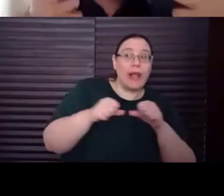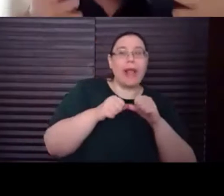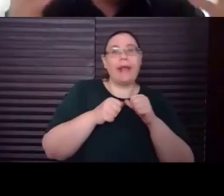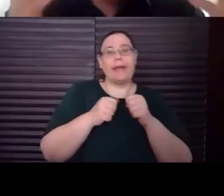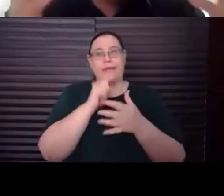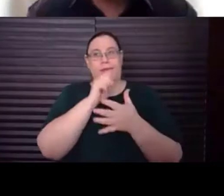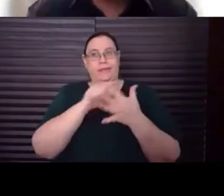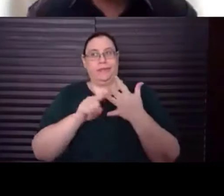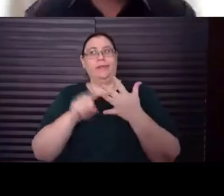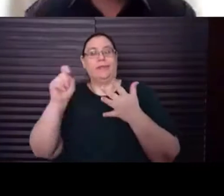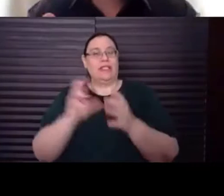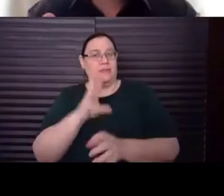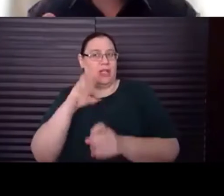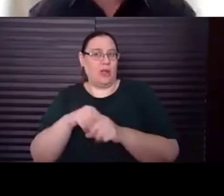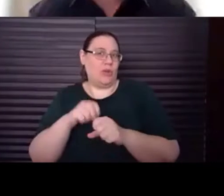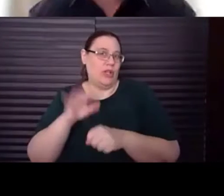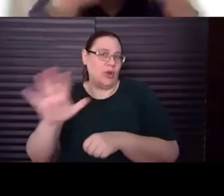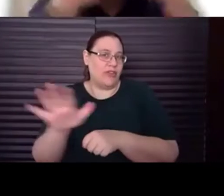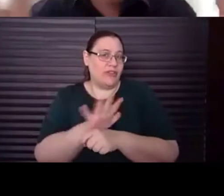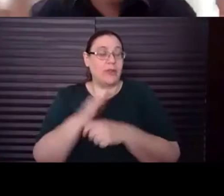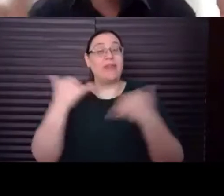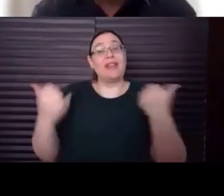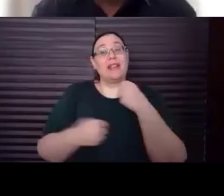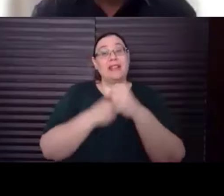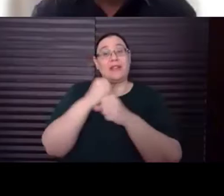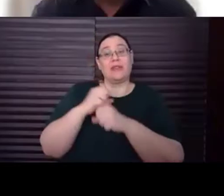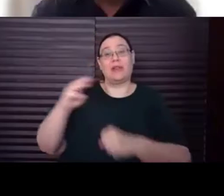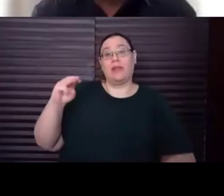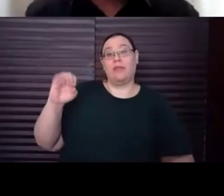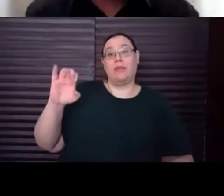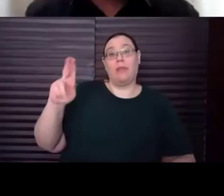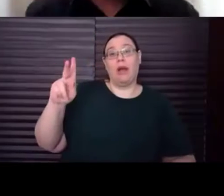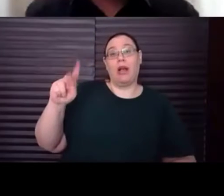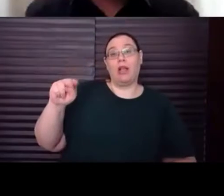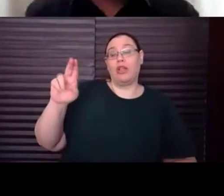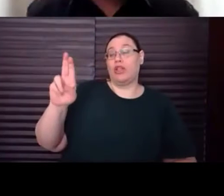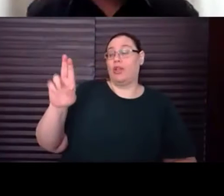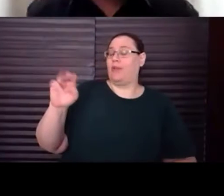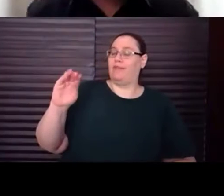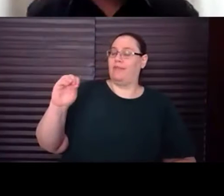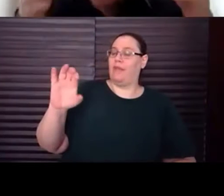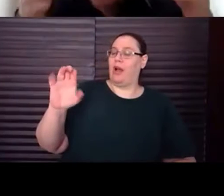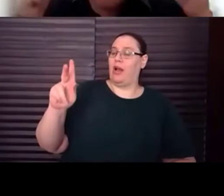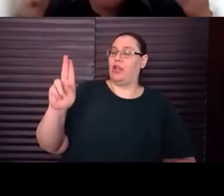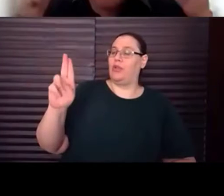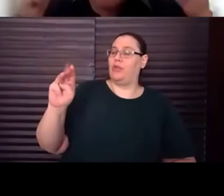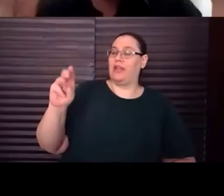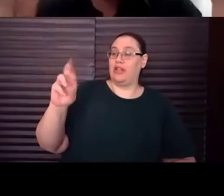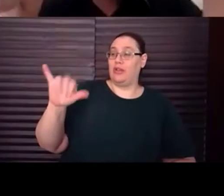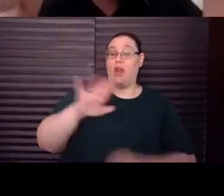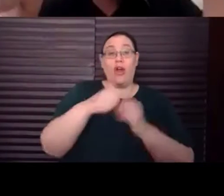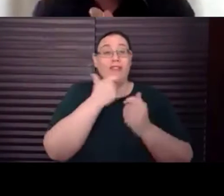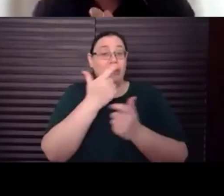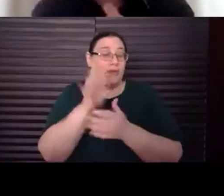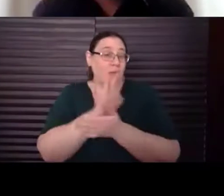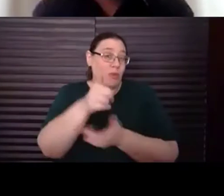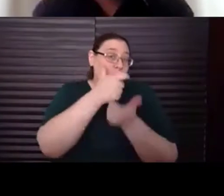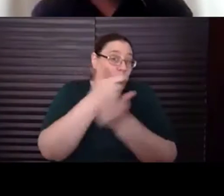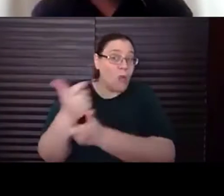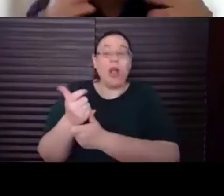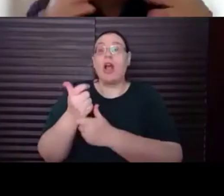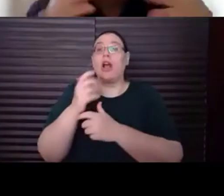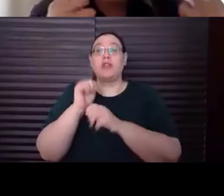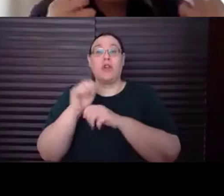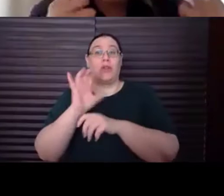incorporated into your film. This year was mockumentary. So all the films that you saw and all the talented film challenge